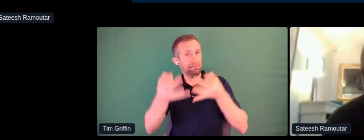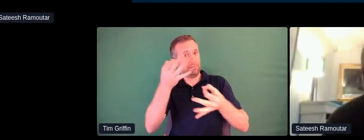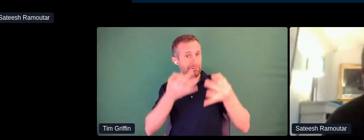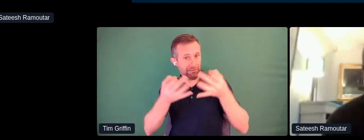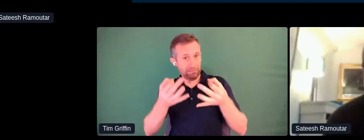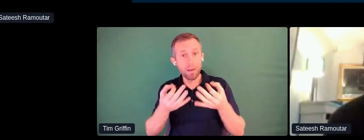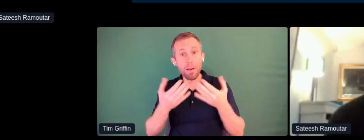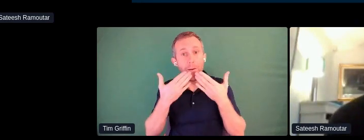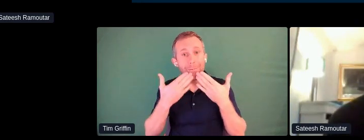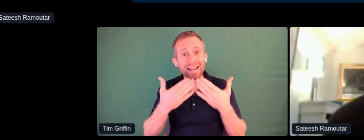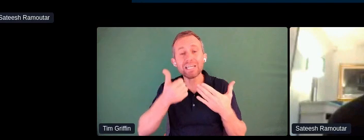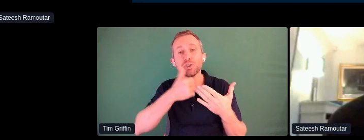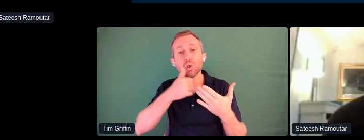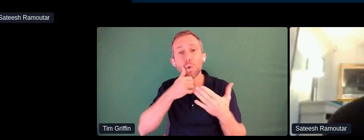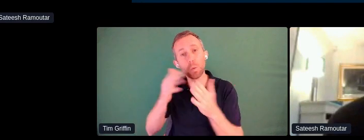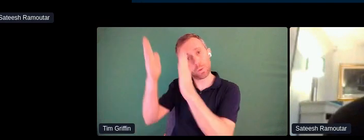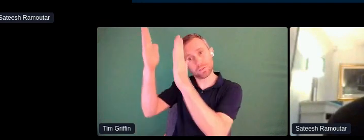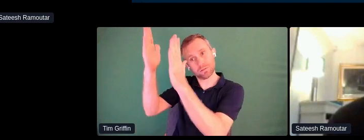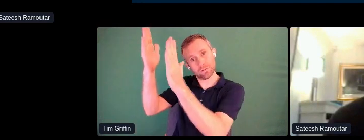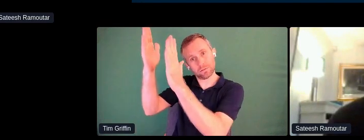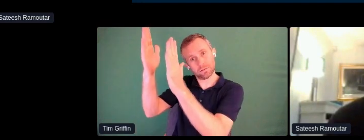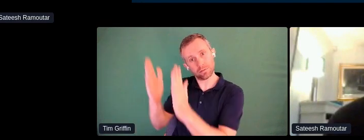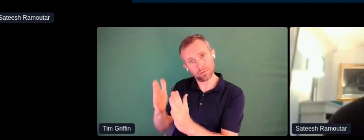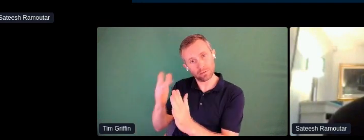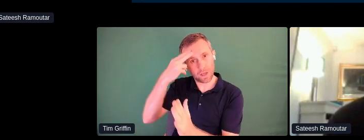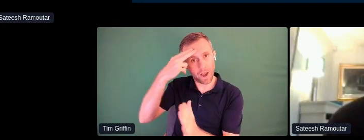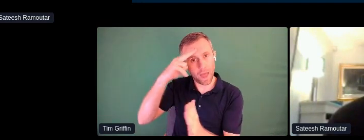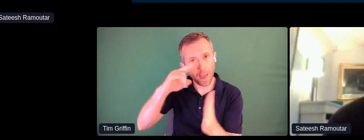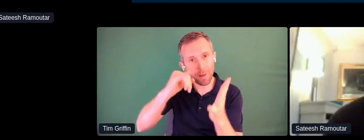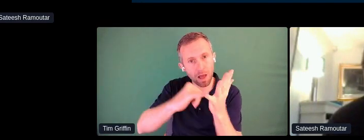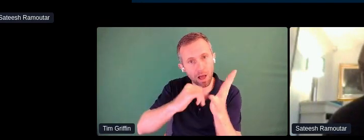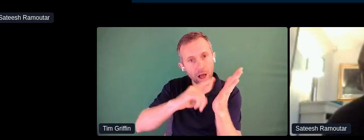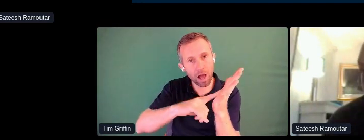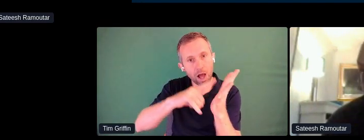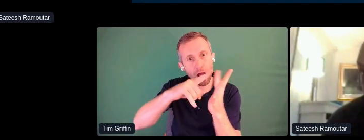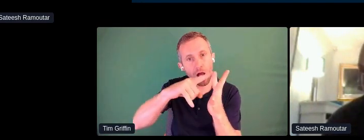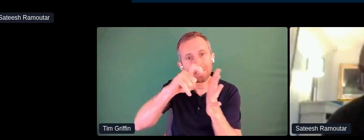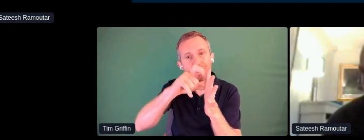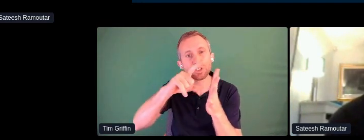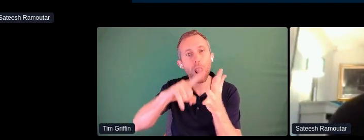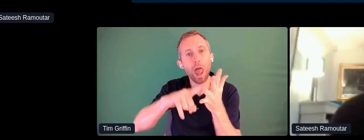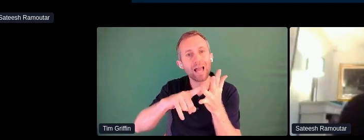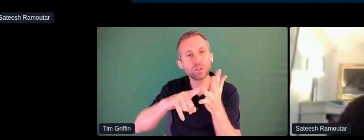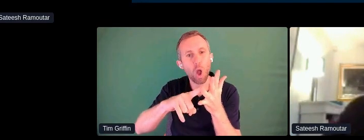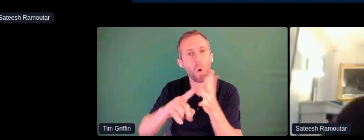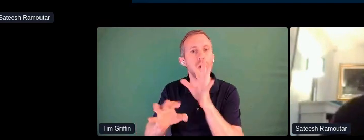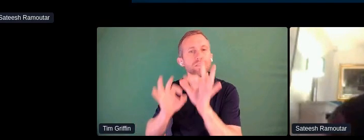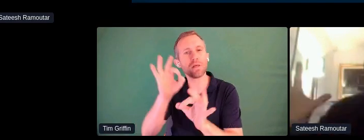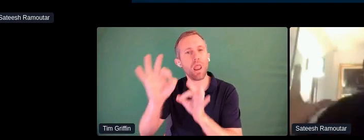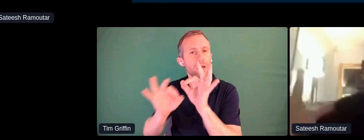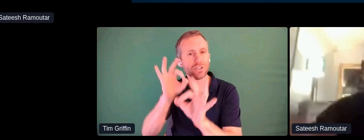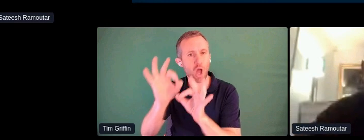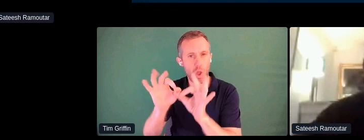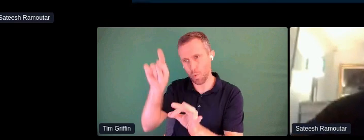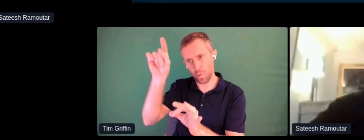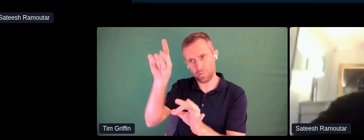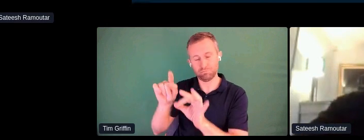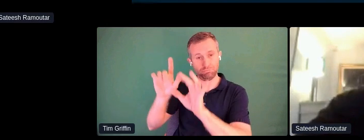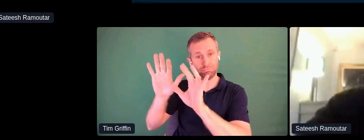think it's to the right of the screen, and we will answer them as we go along. So let me